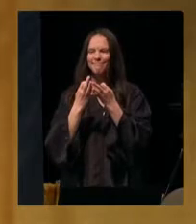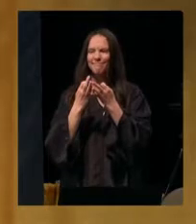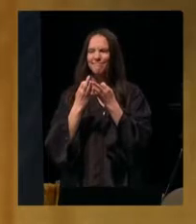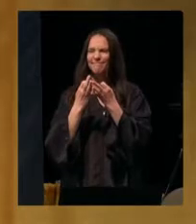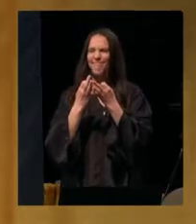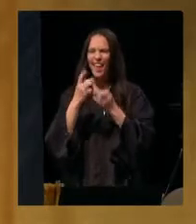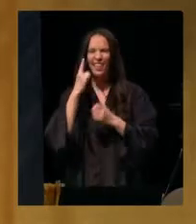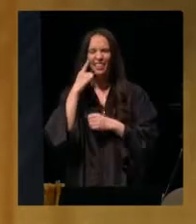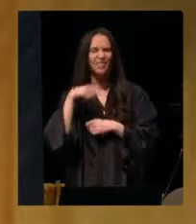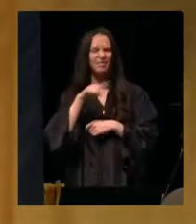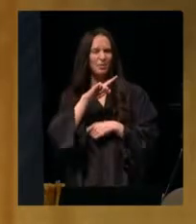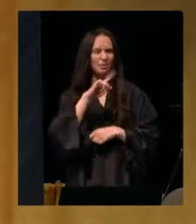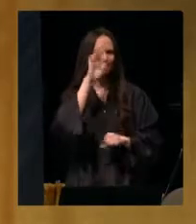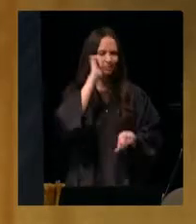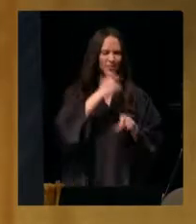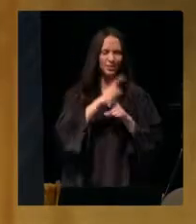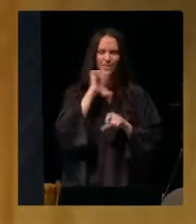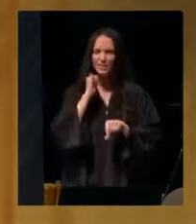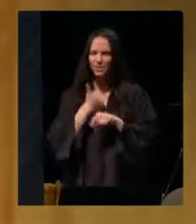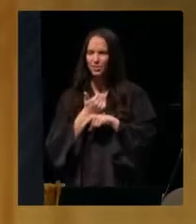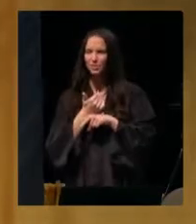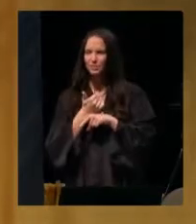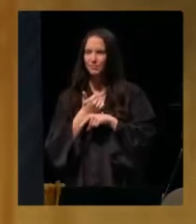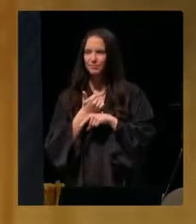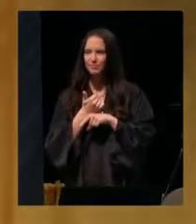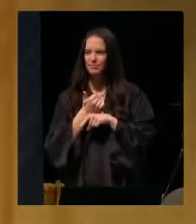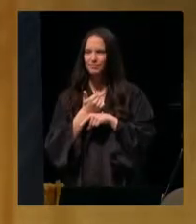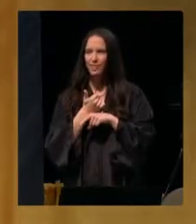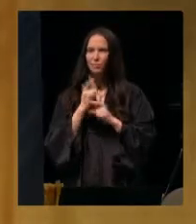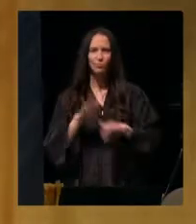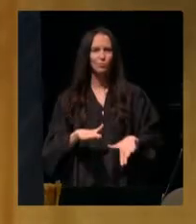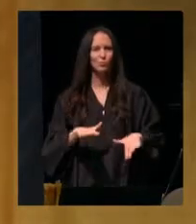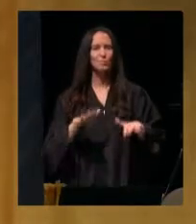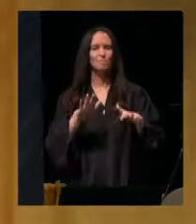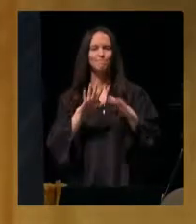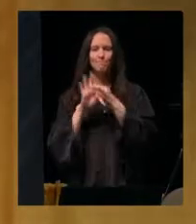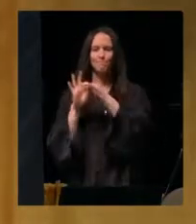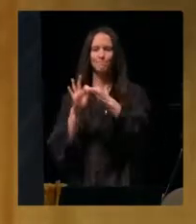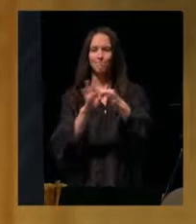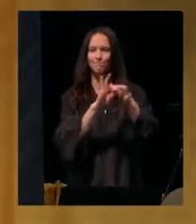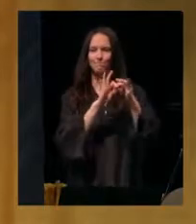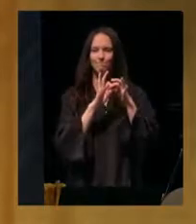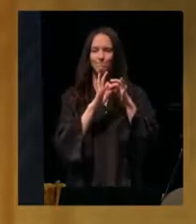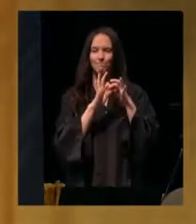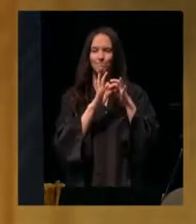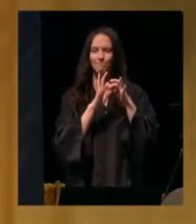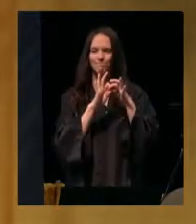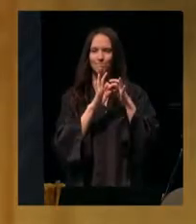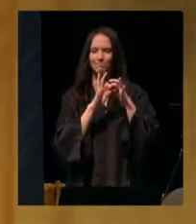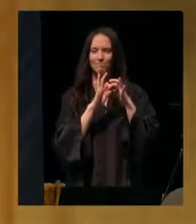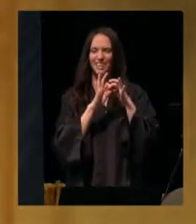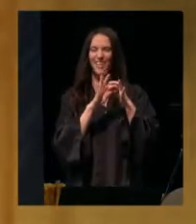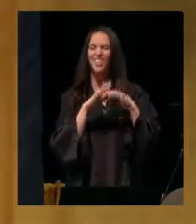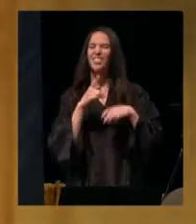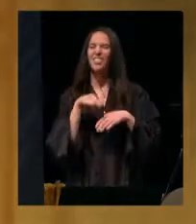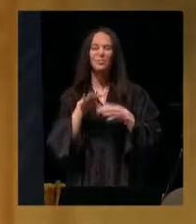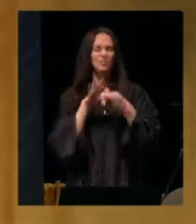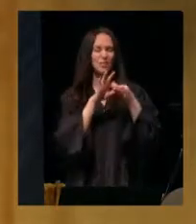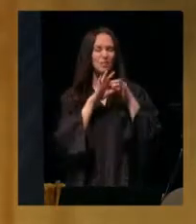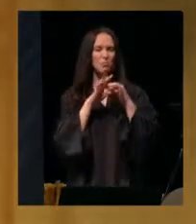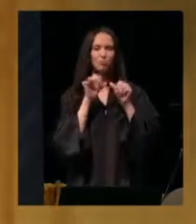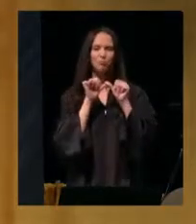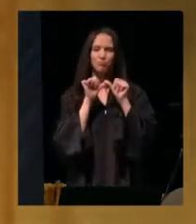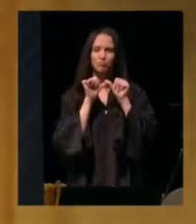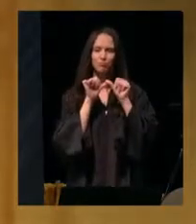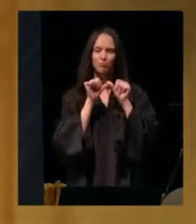these experiences, we've all grown together and built a bond with each other. We have built relationships with one another that will last a lifetime.